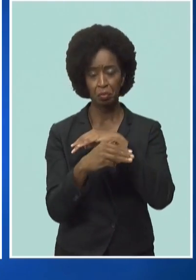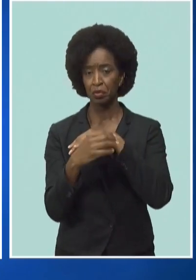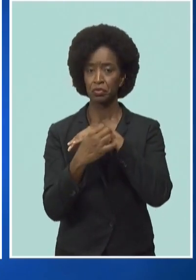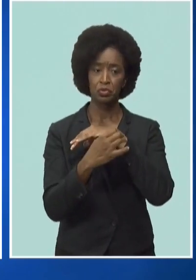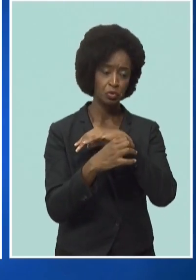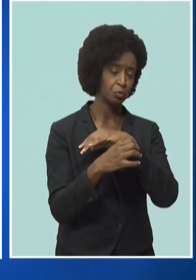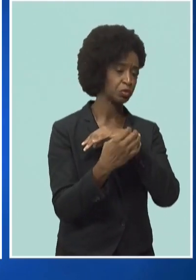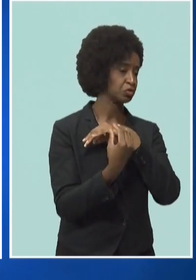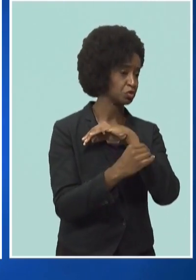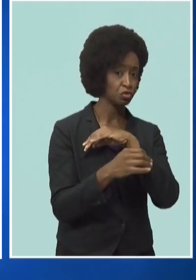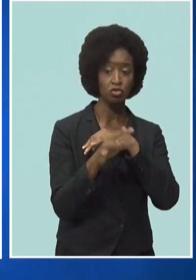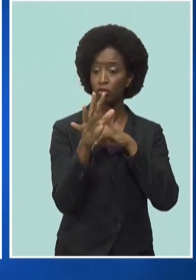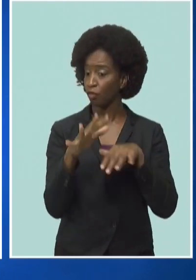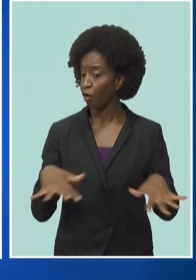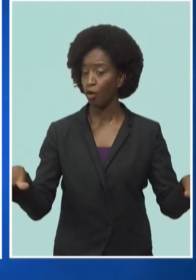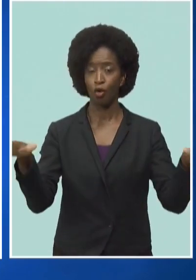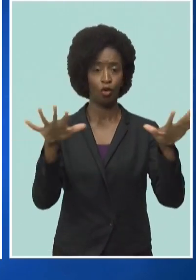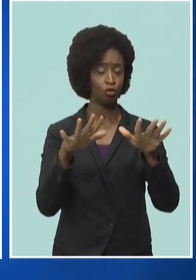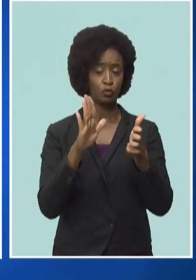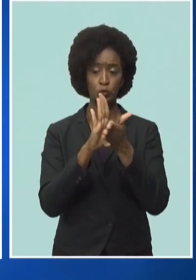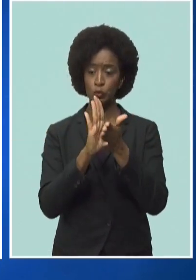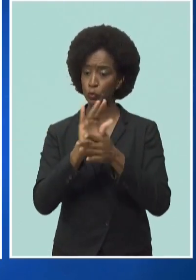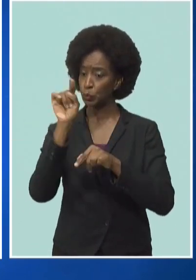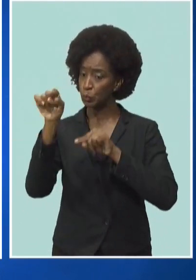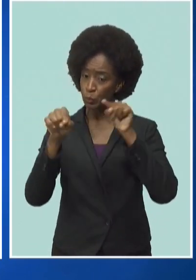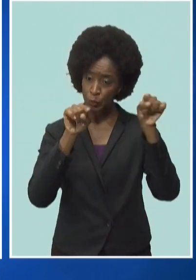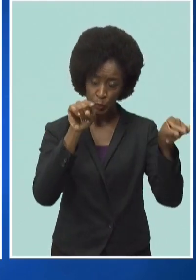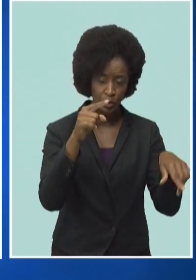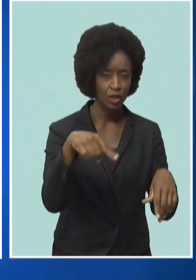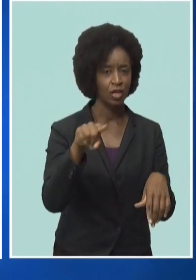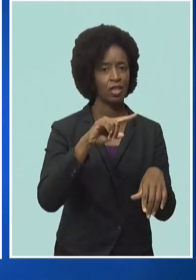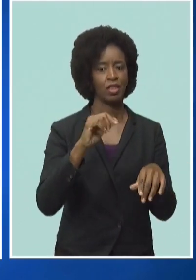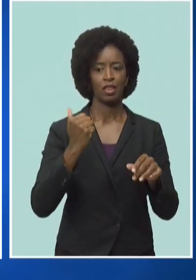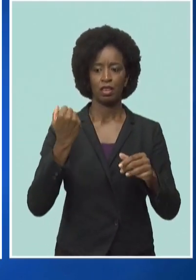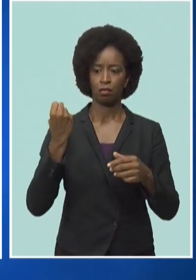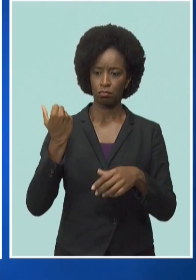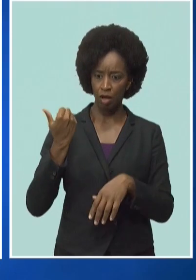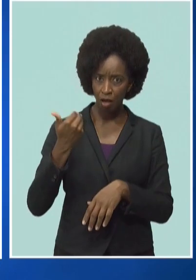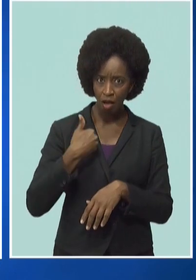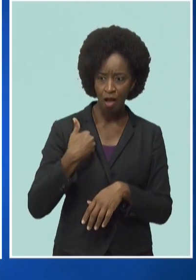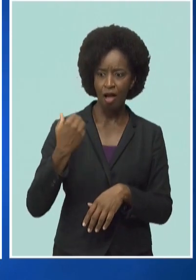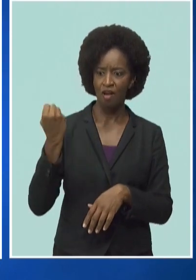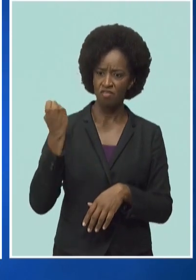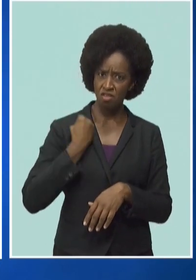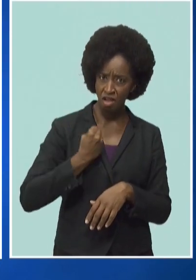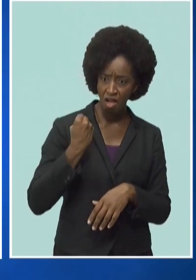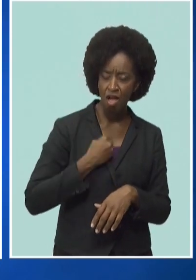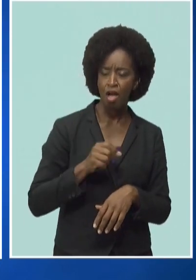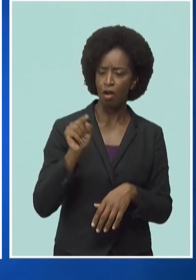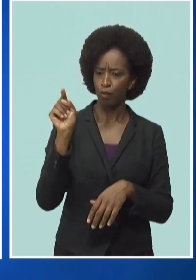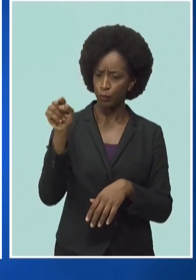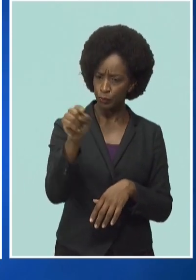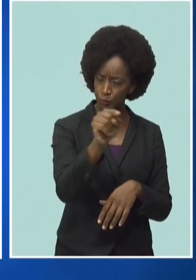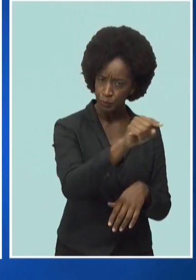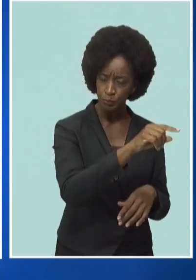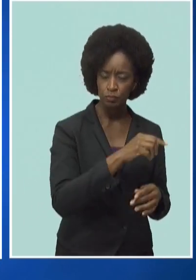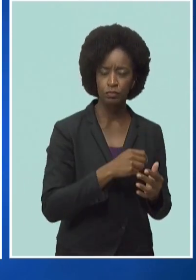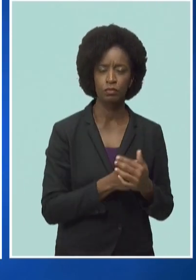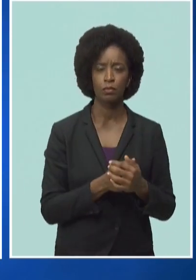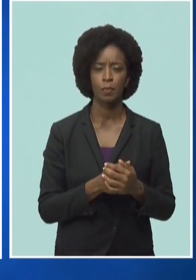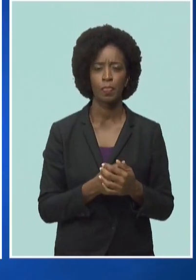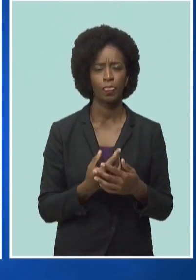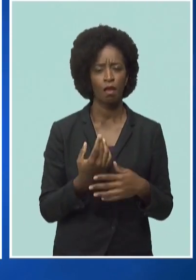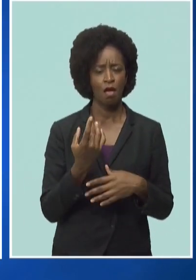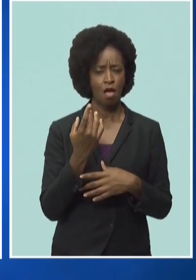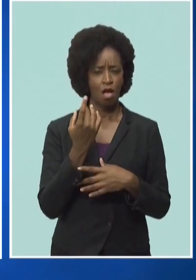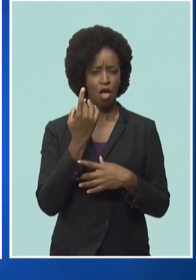school. And it's not really multiple gangs. What has happened recently, and seen some WhatsApps going out about it, the WhatsApps are pretty on